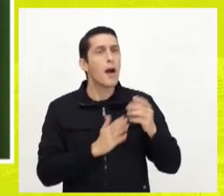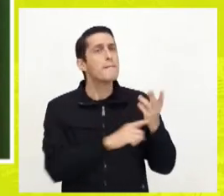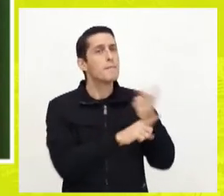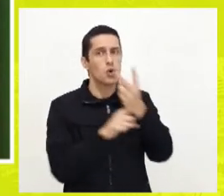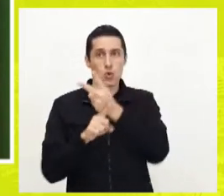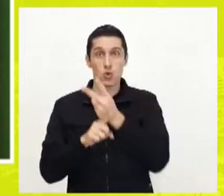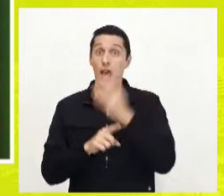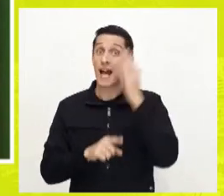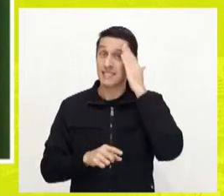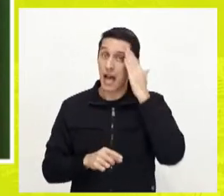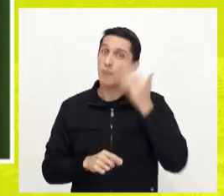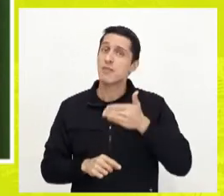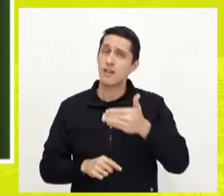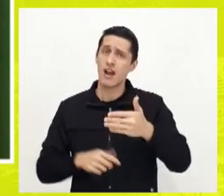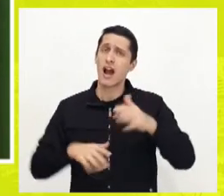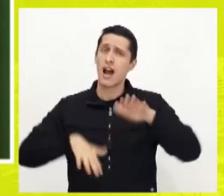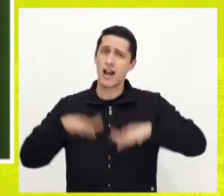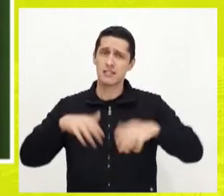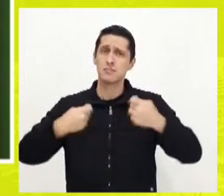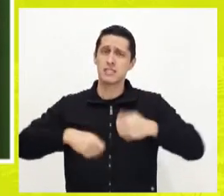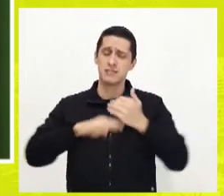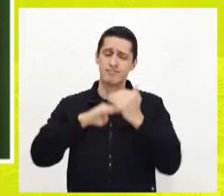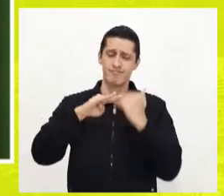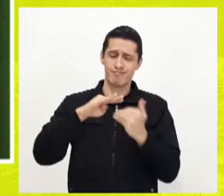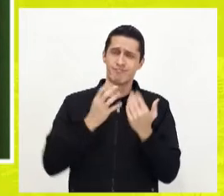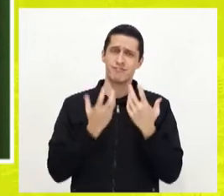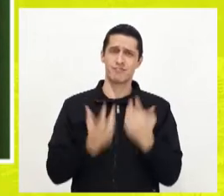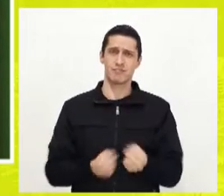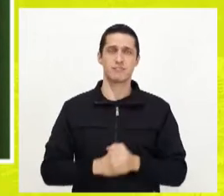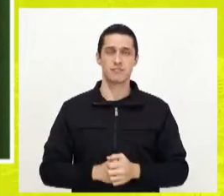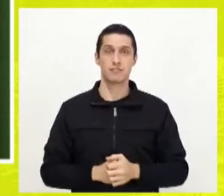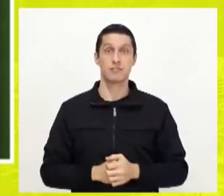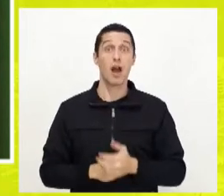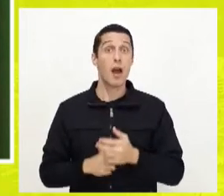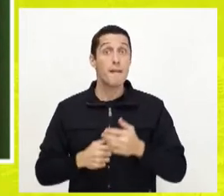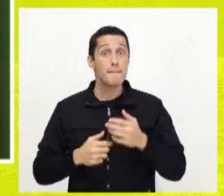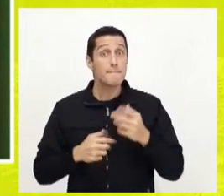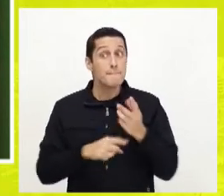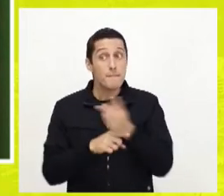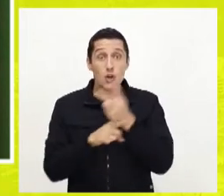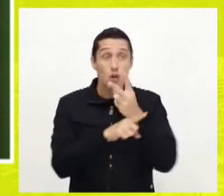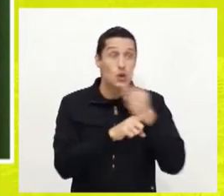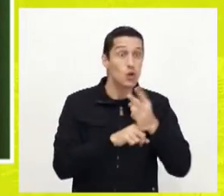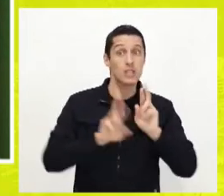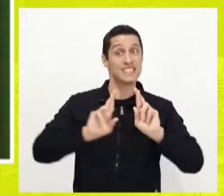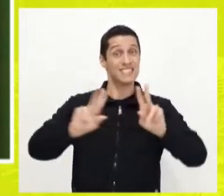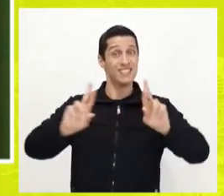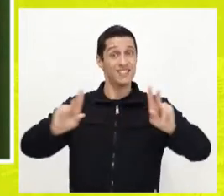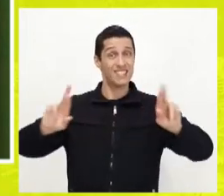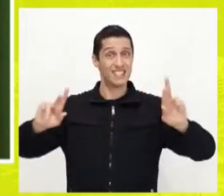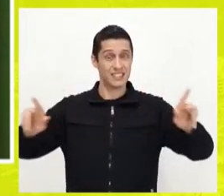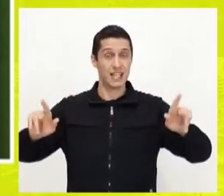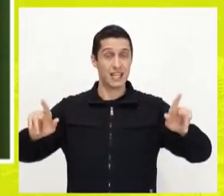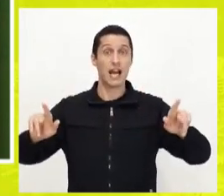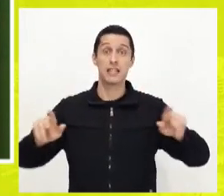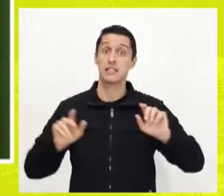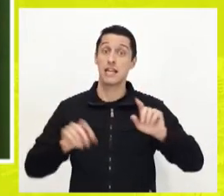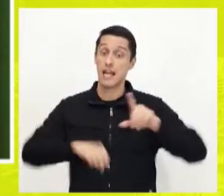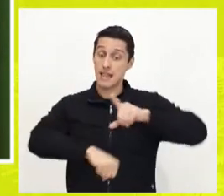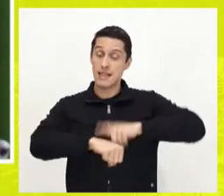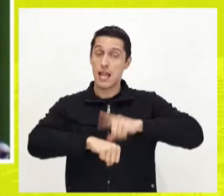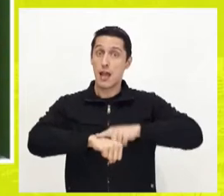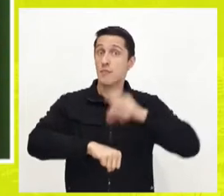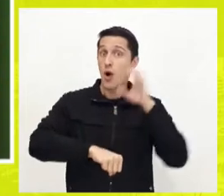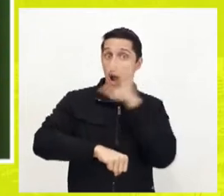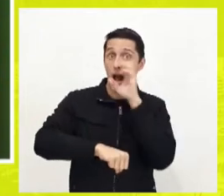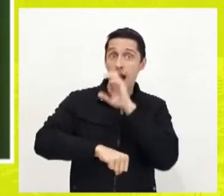have to uh give in look for adversity look to be as fast as possible having